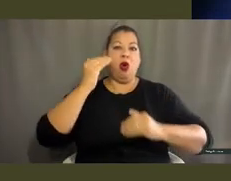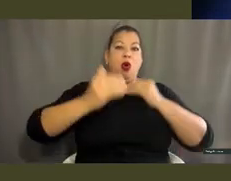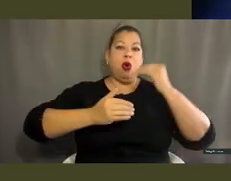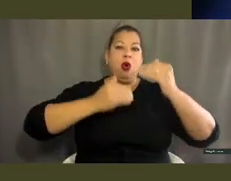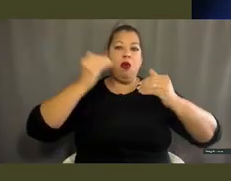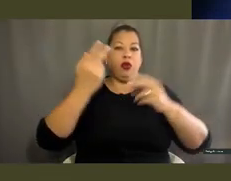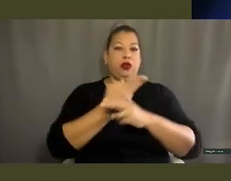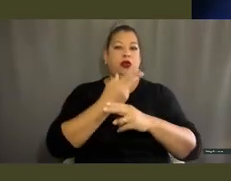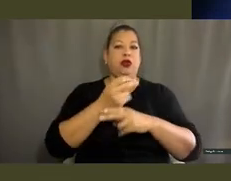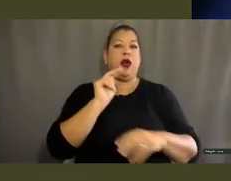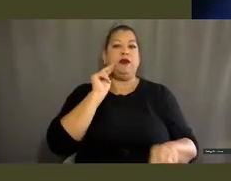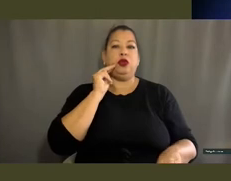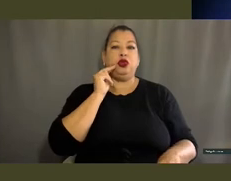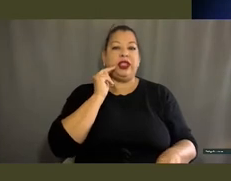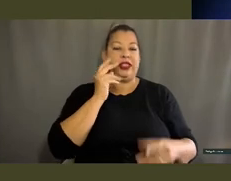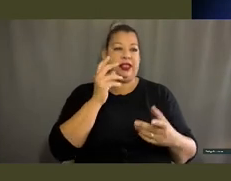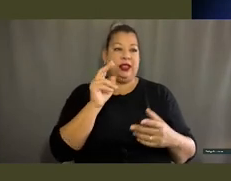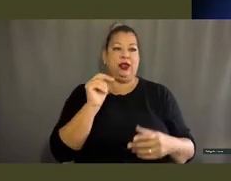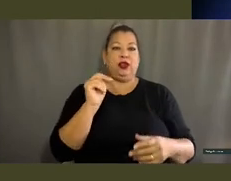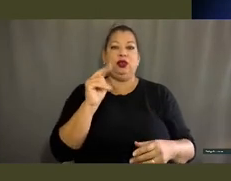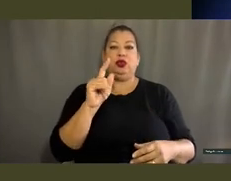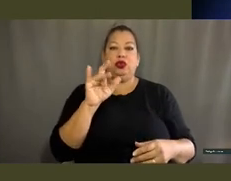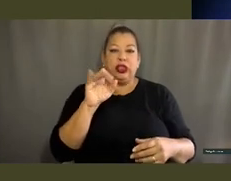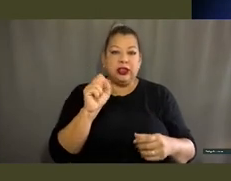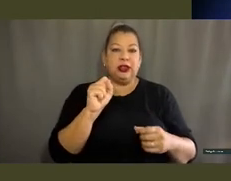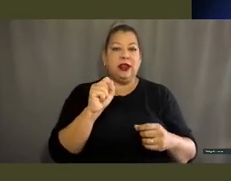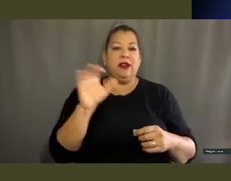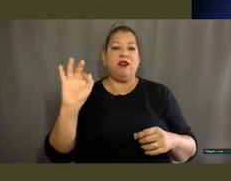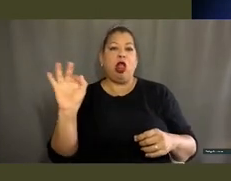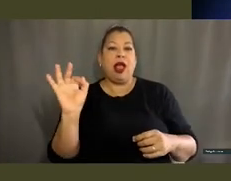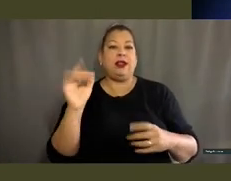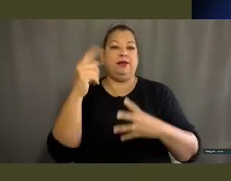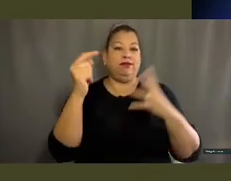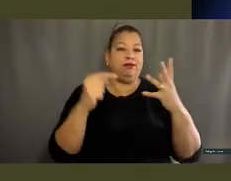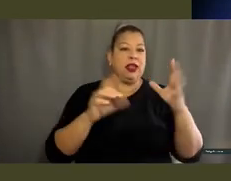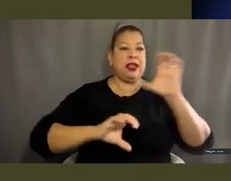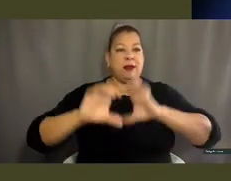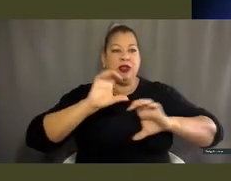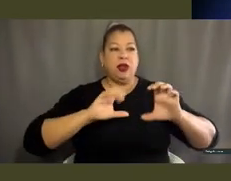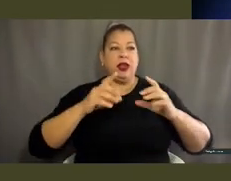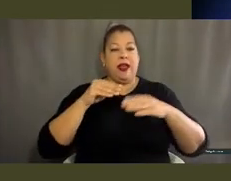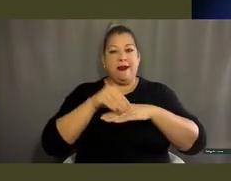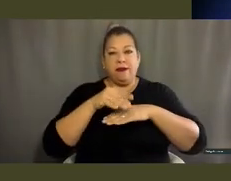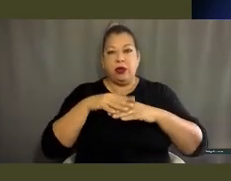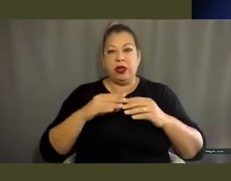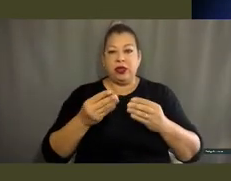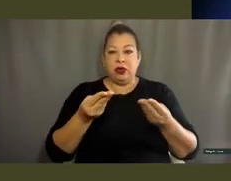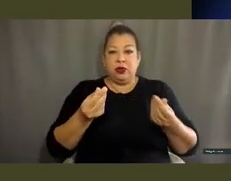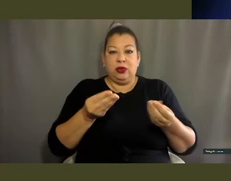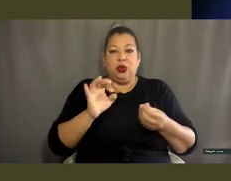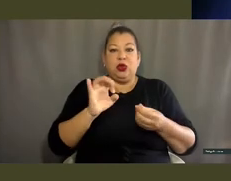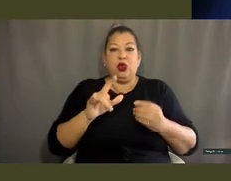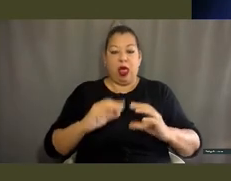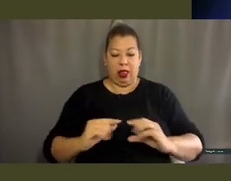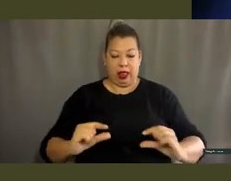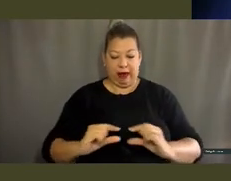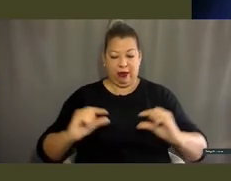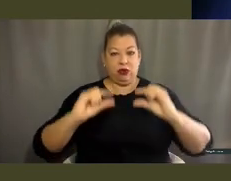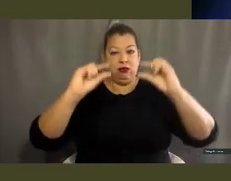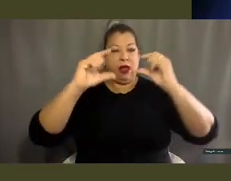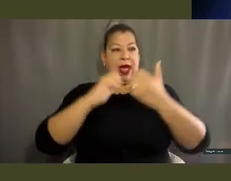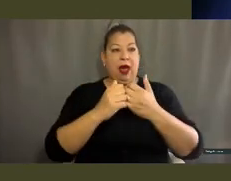the drawdown of soil biogeochemistry and soil fertility as a result of intensive cropping systems or